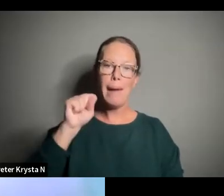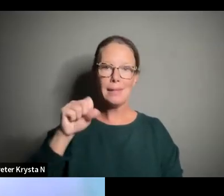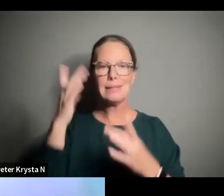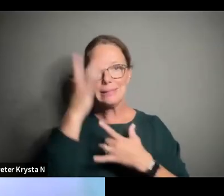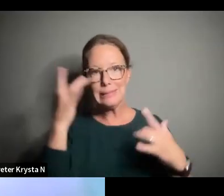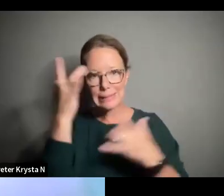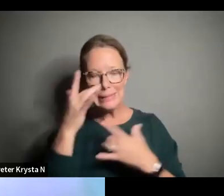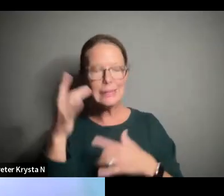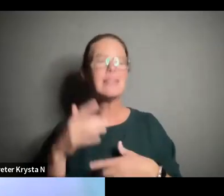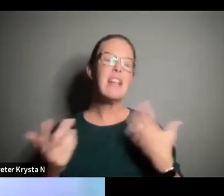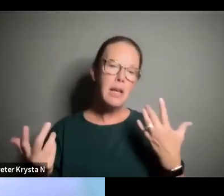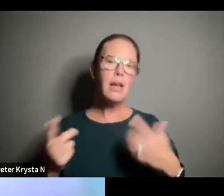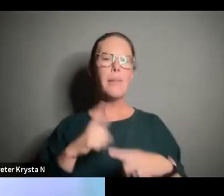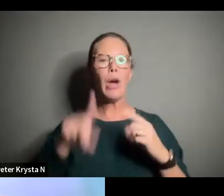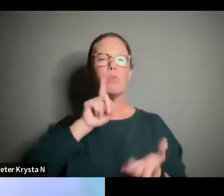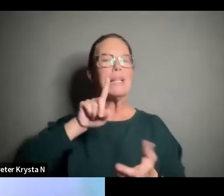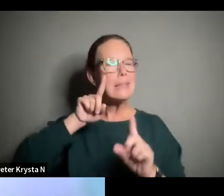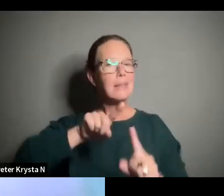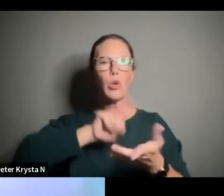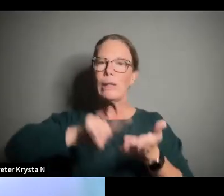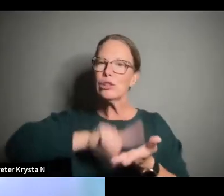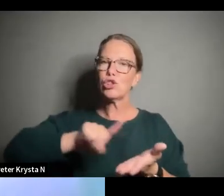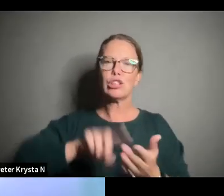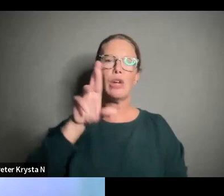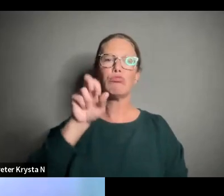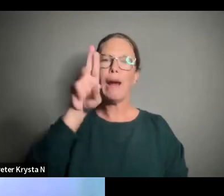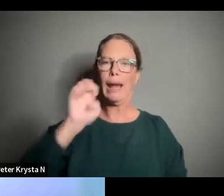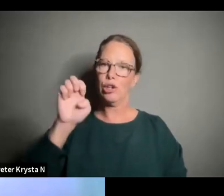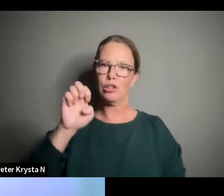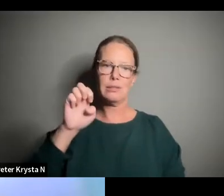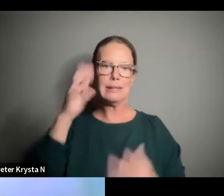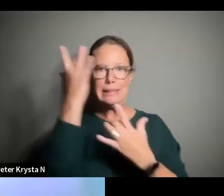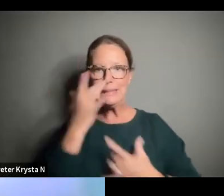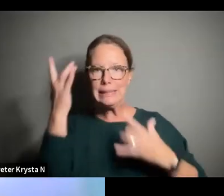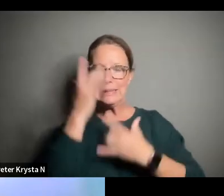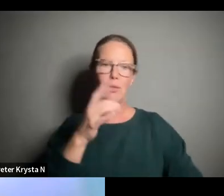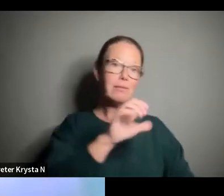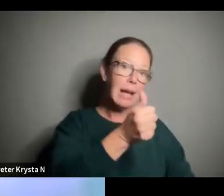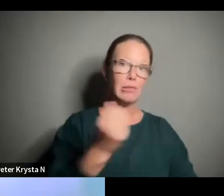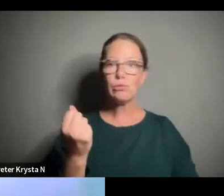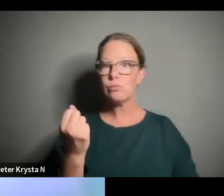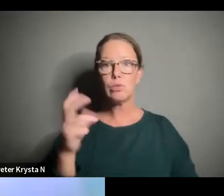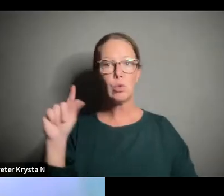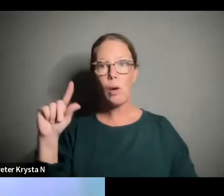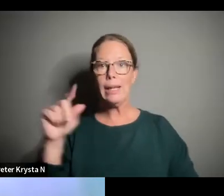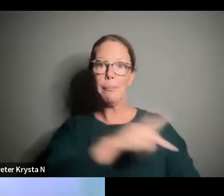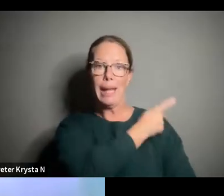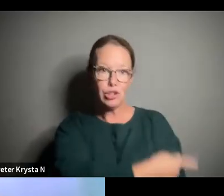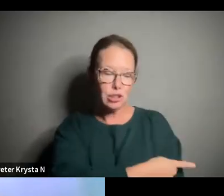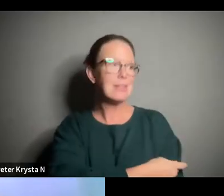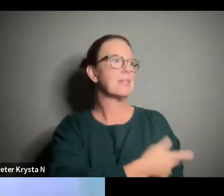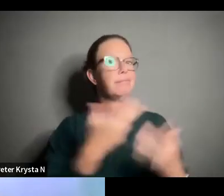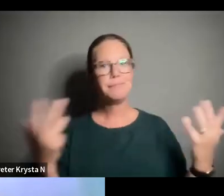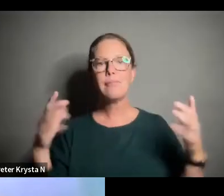problem of research and rare diseases. So you have a group of 10 or 20 patients at home ventilators. And the way